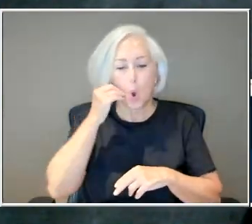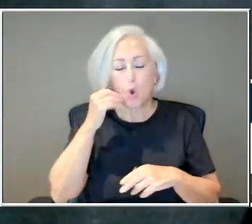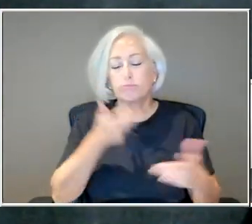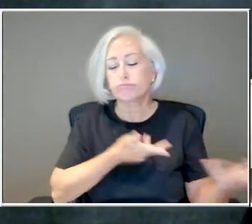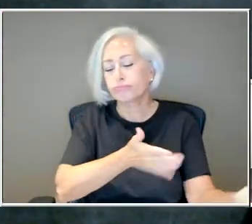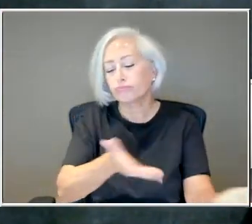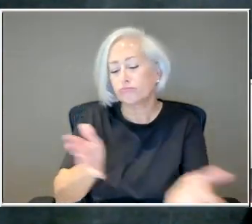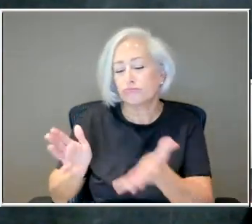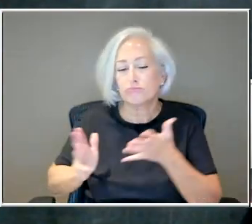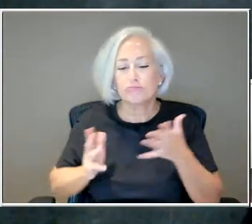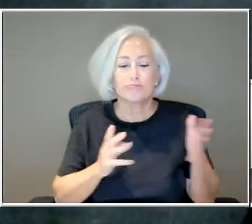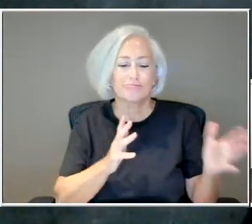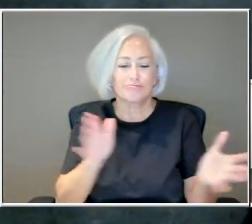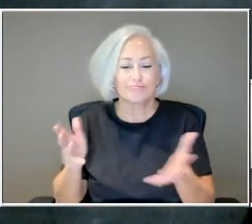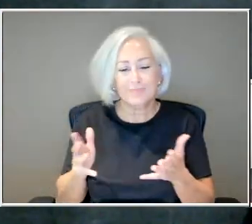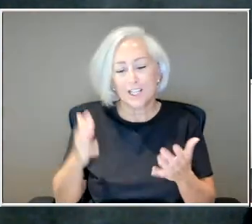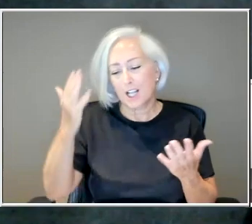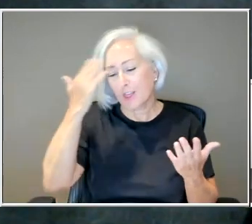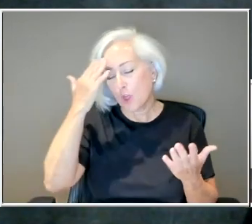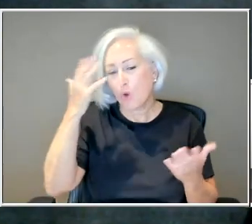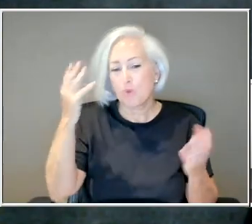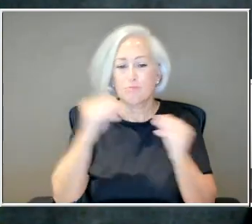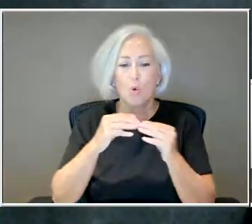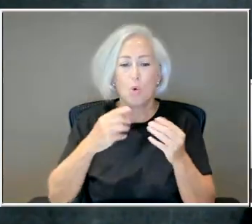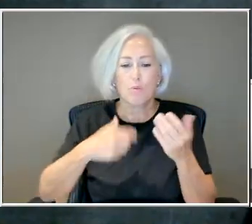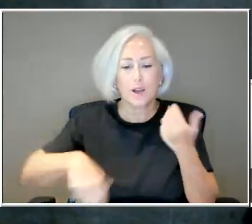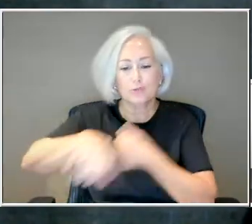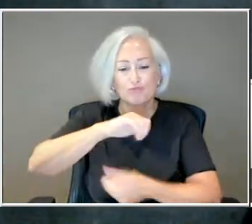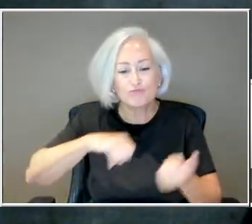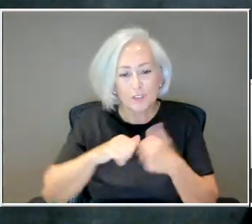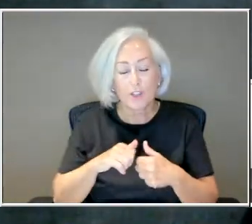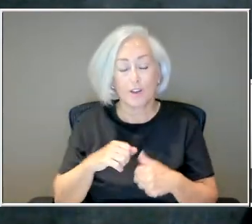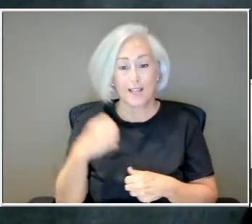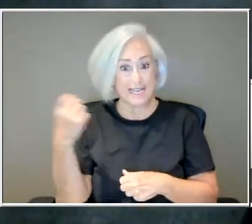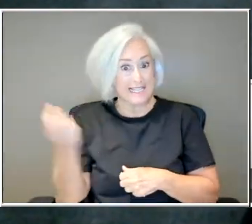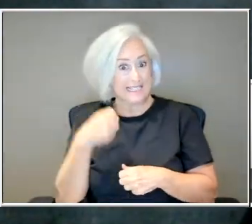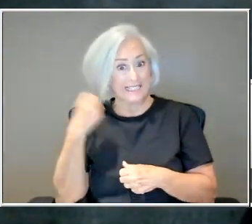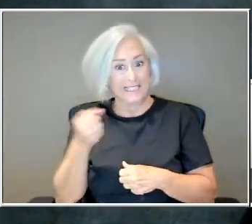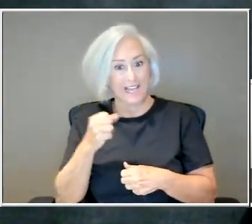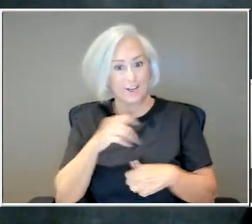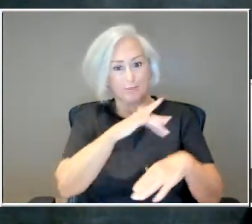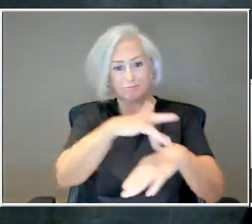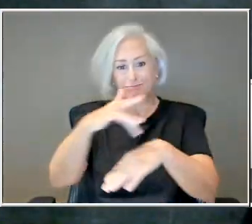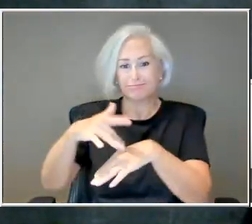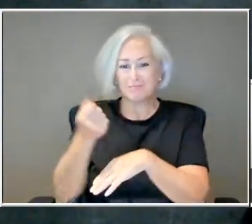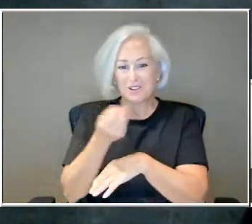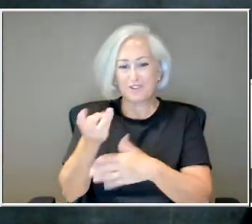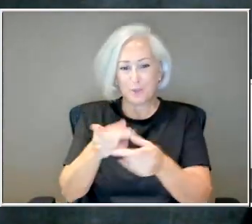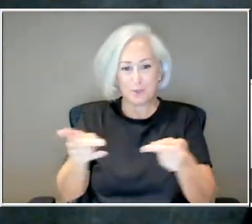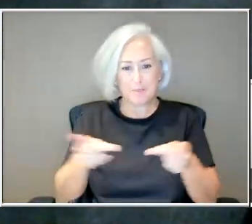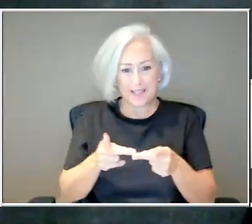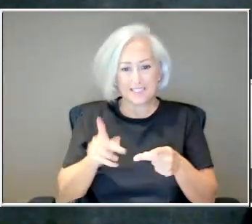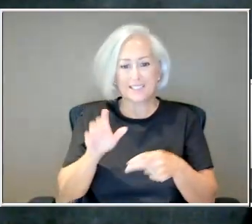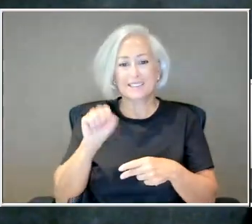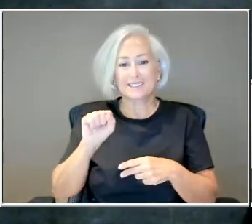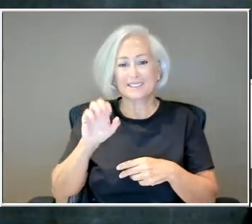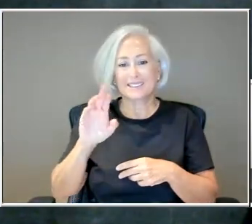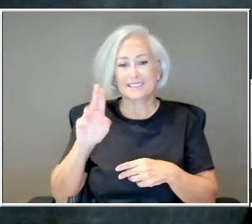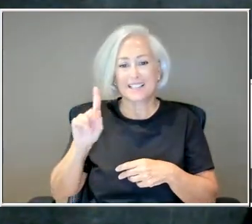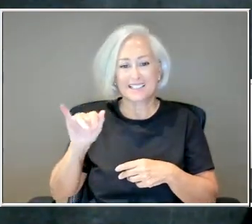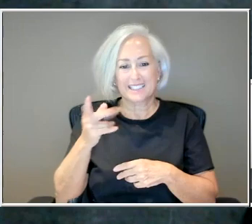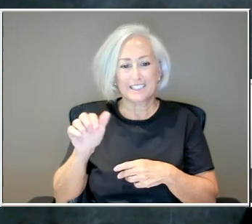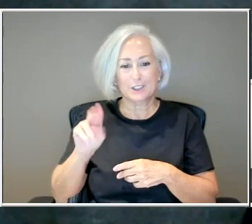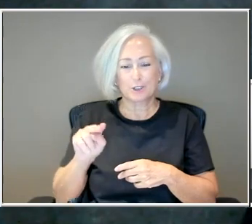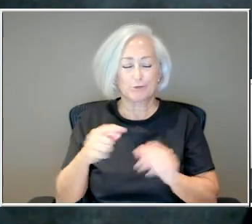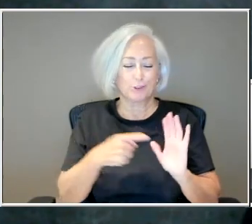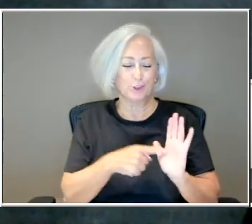bit, and then on Saturday, there's a few places around Saskatoon that we went to that just showed off a few of